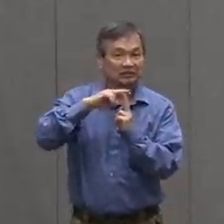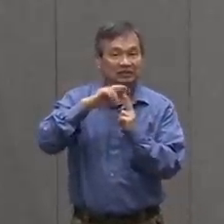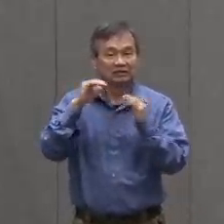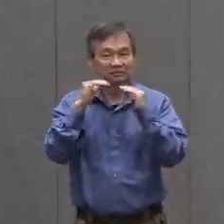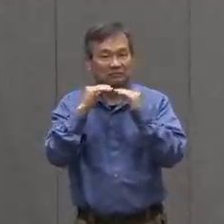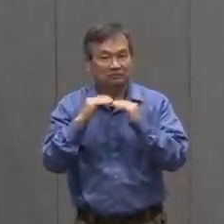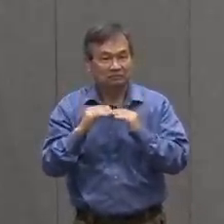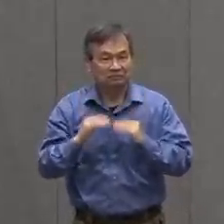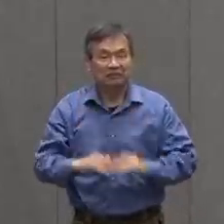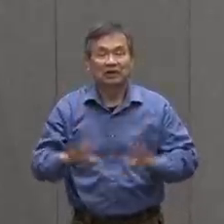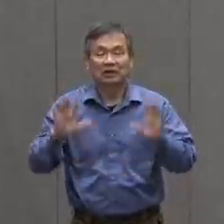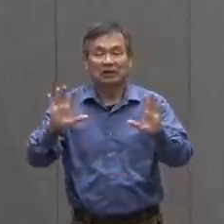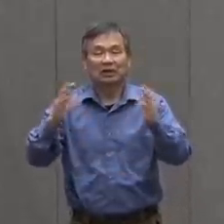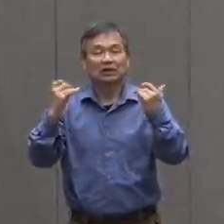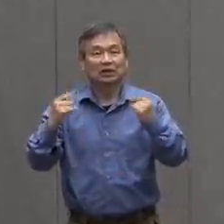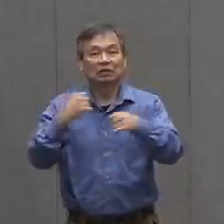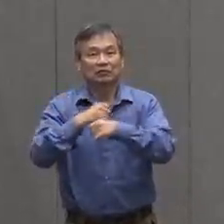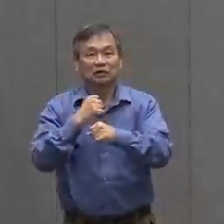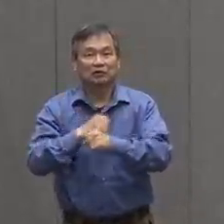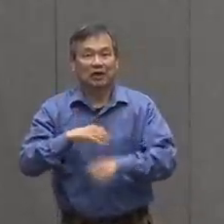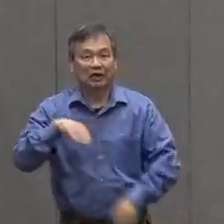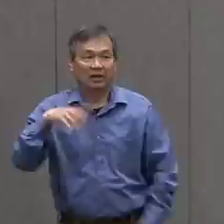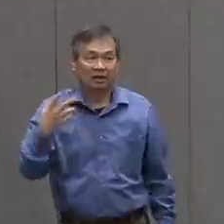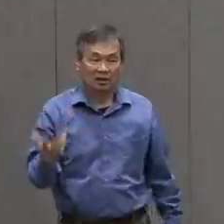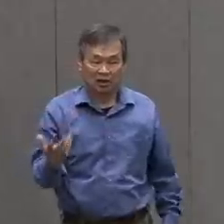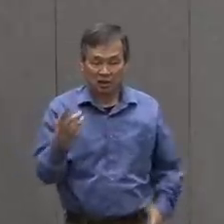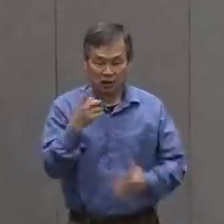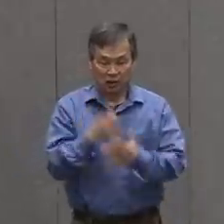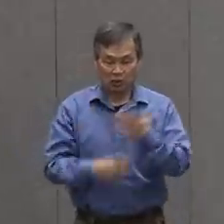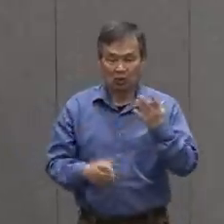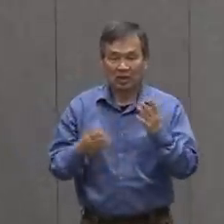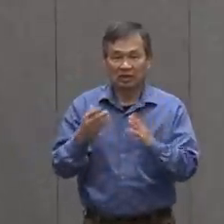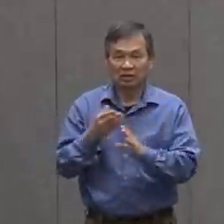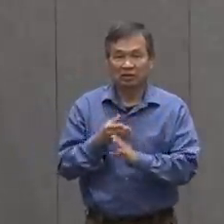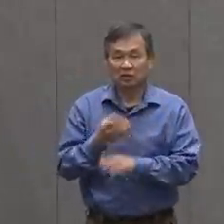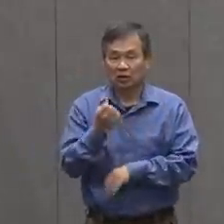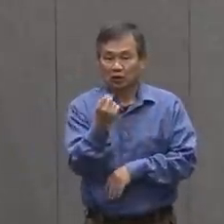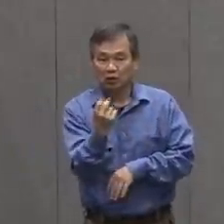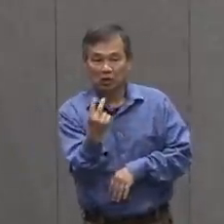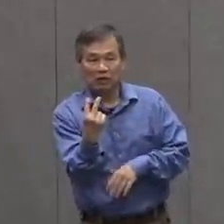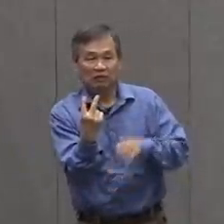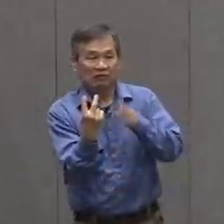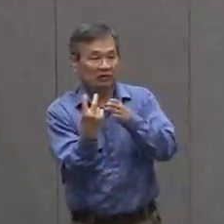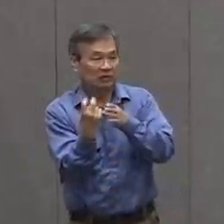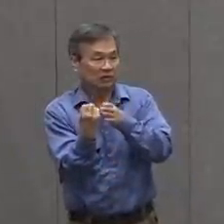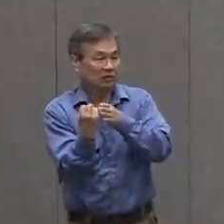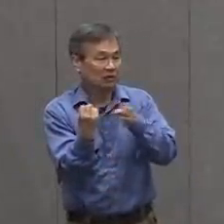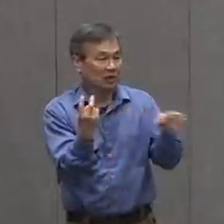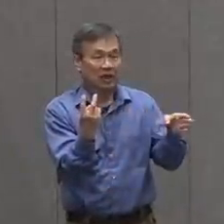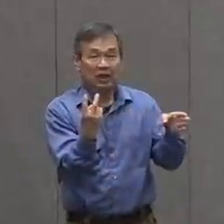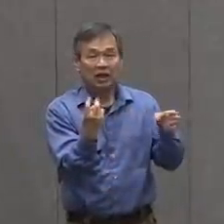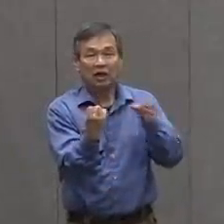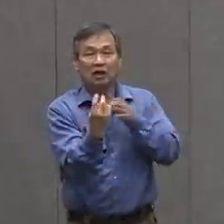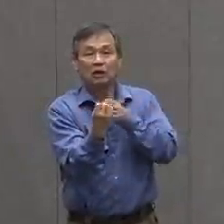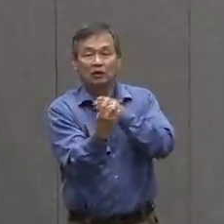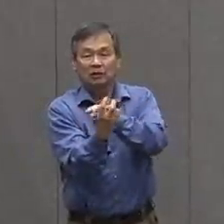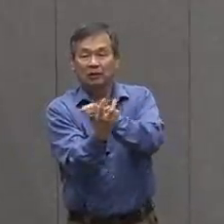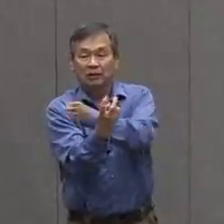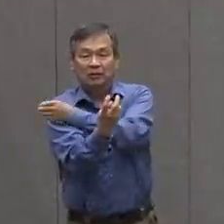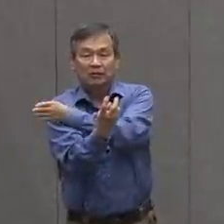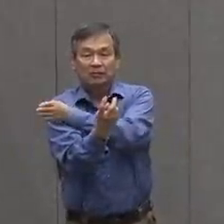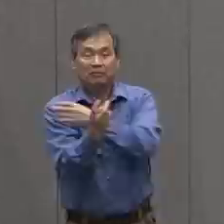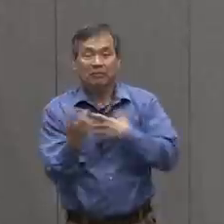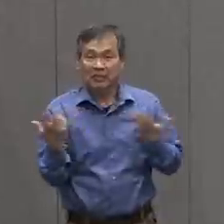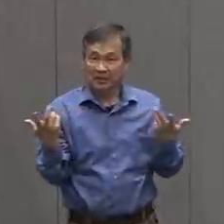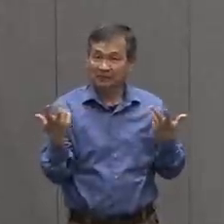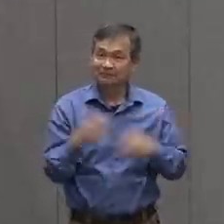And then we made a list. What came before and what came after